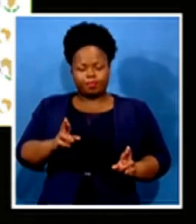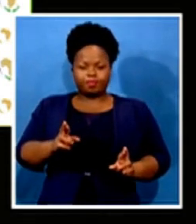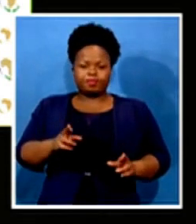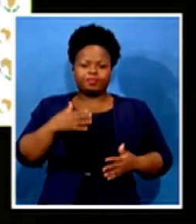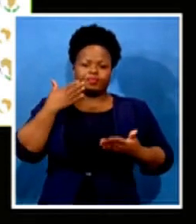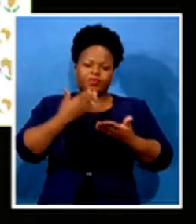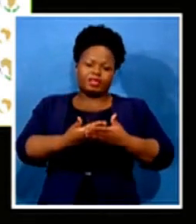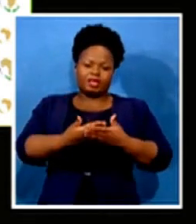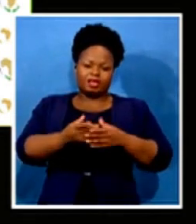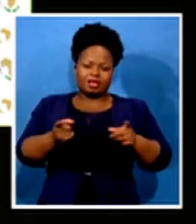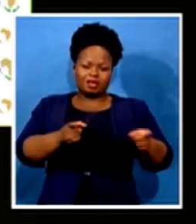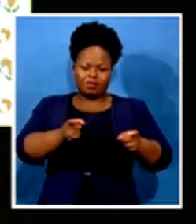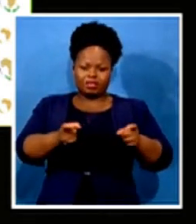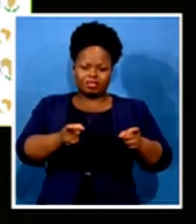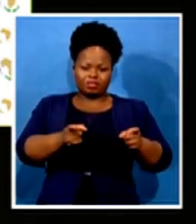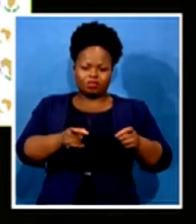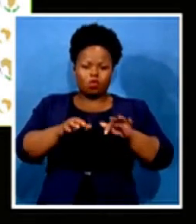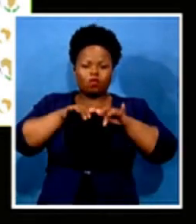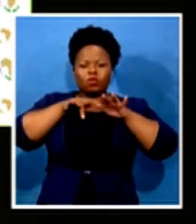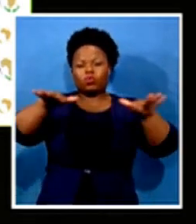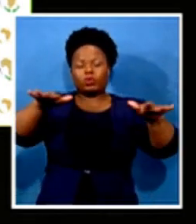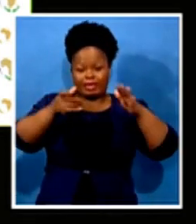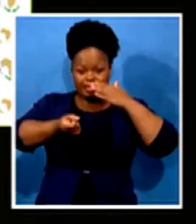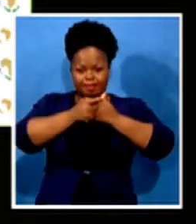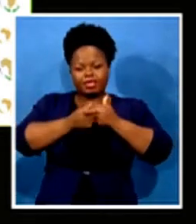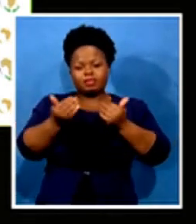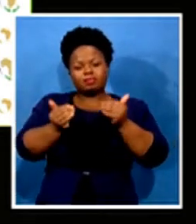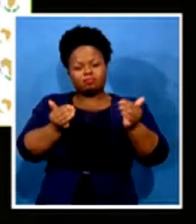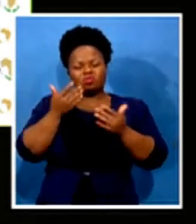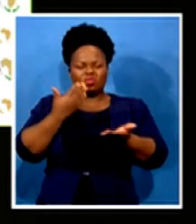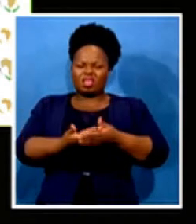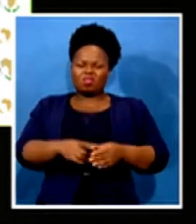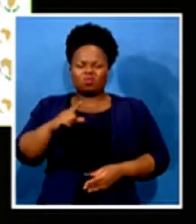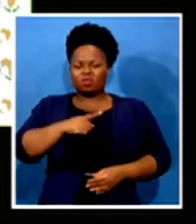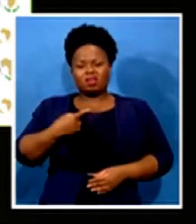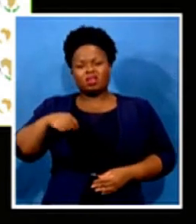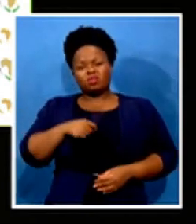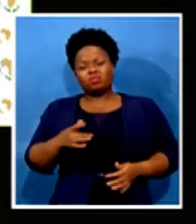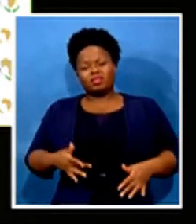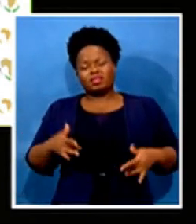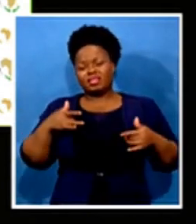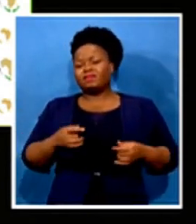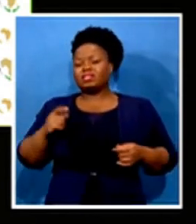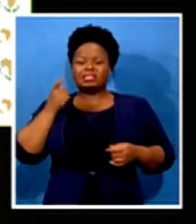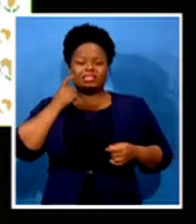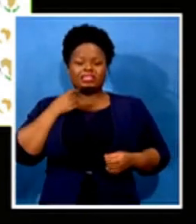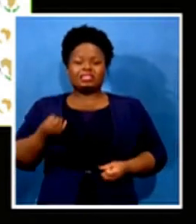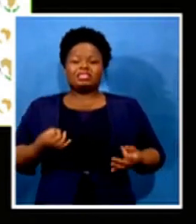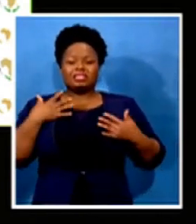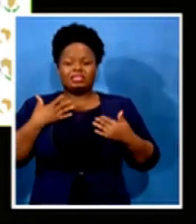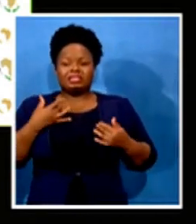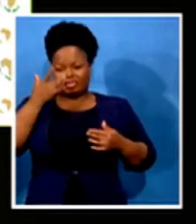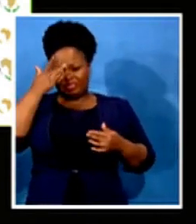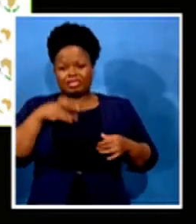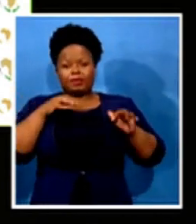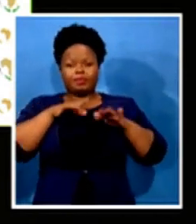going forward because we live in an era of pandemics, and where we are fighting the COVID-19 pandemic today,